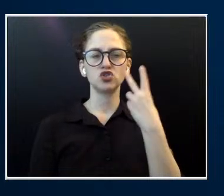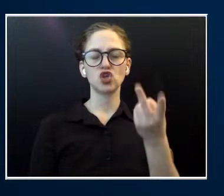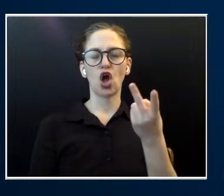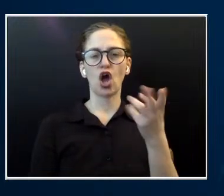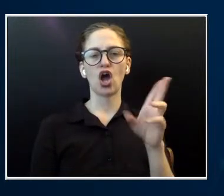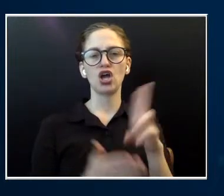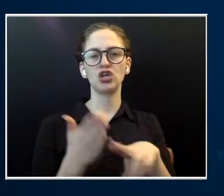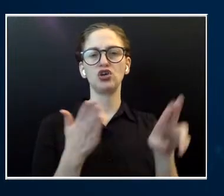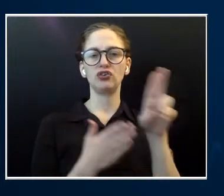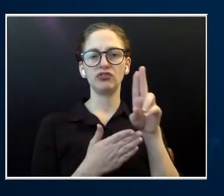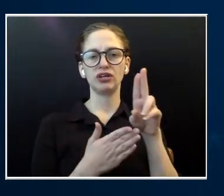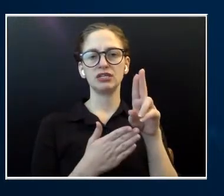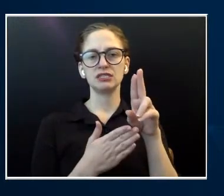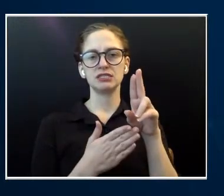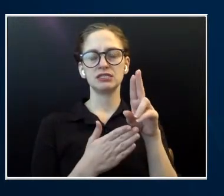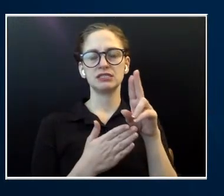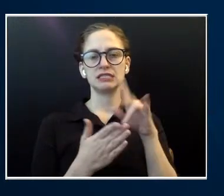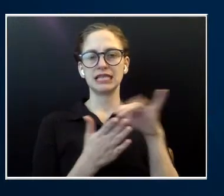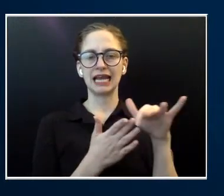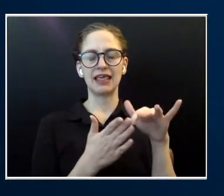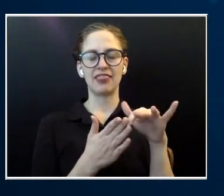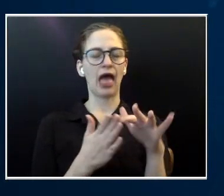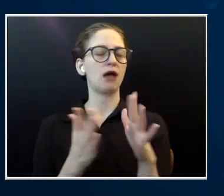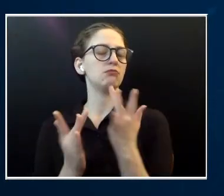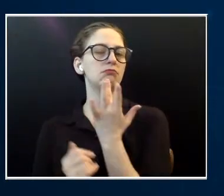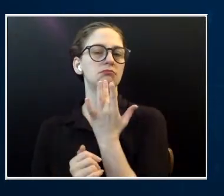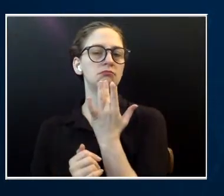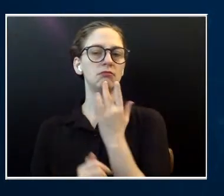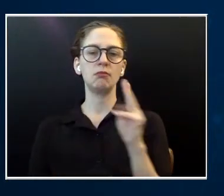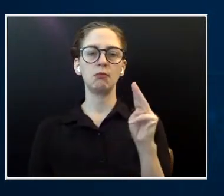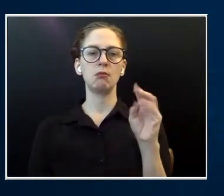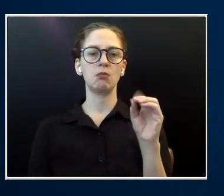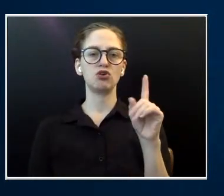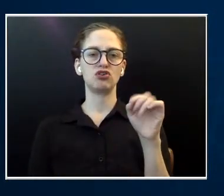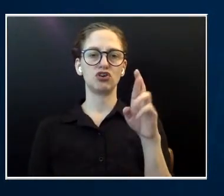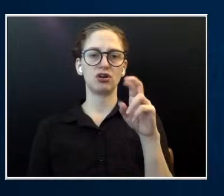Moderna, but it is more dangerous in the side effects?